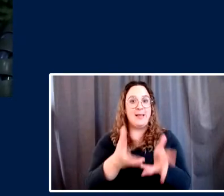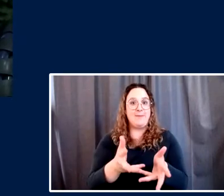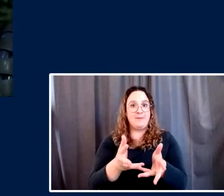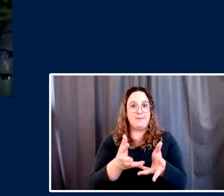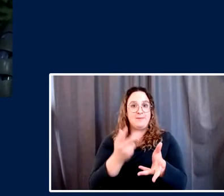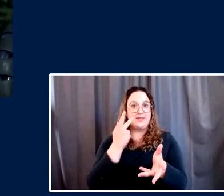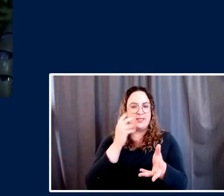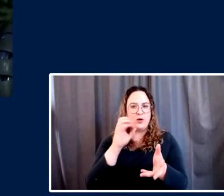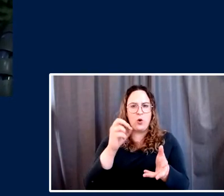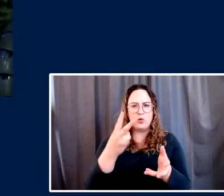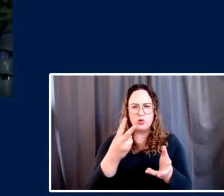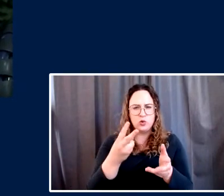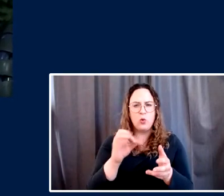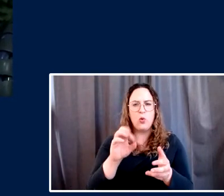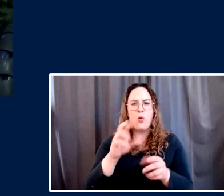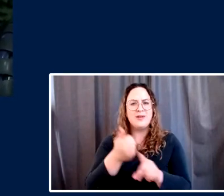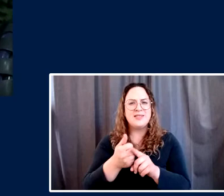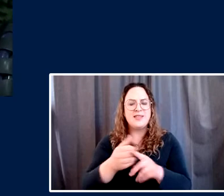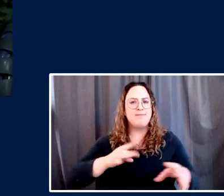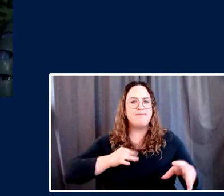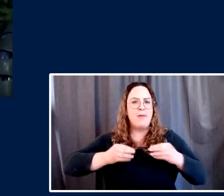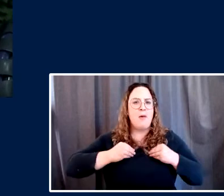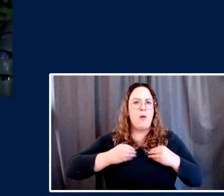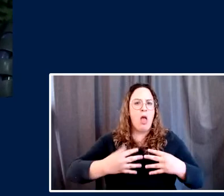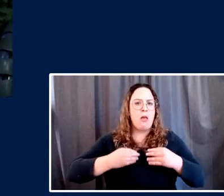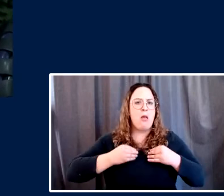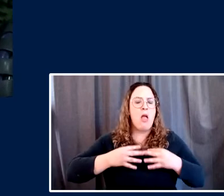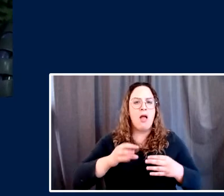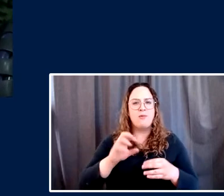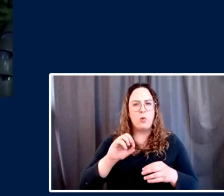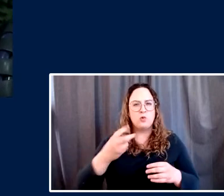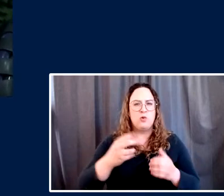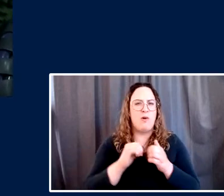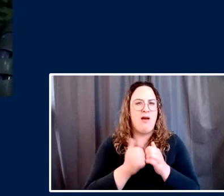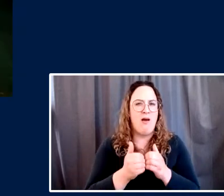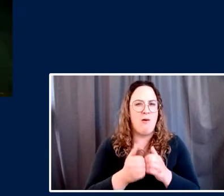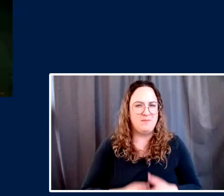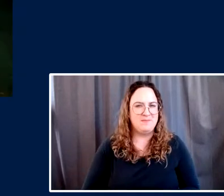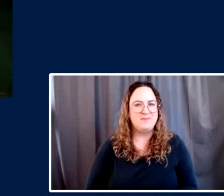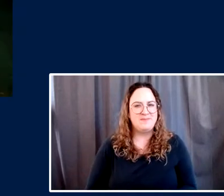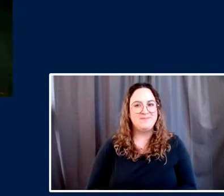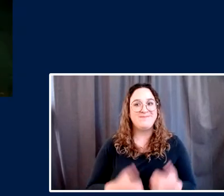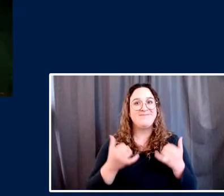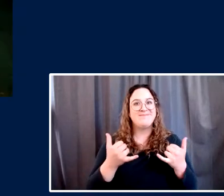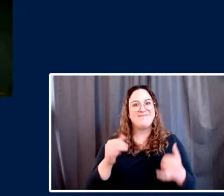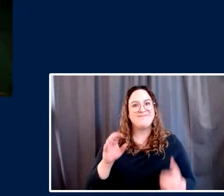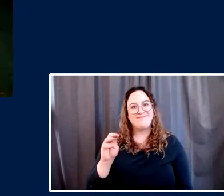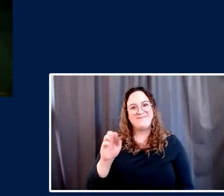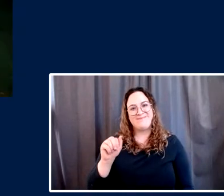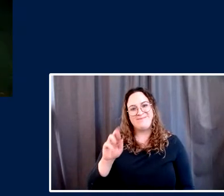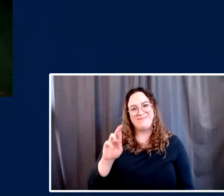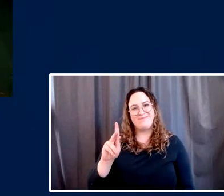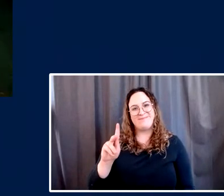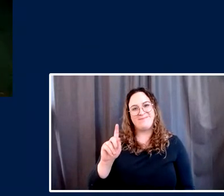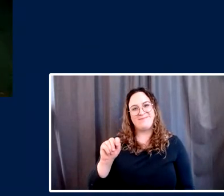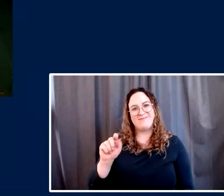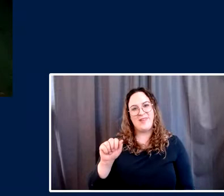Speaking of the manipulator arms, a lot of people like these. I'm going to have Mark Tjalkovic bring the main manipulator into the